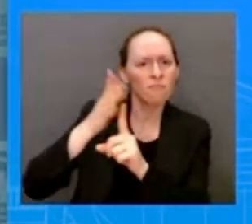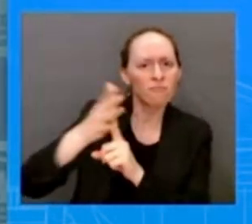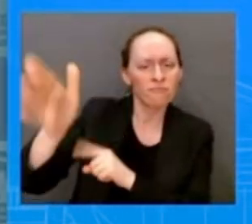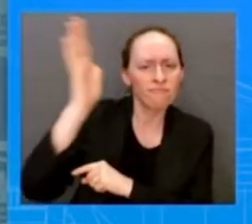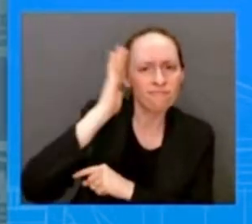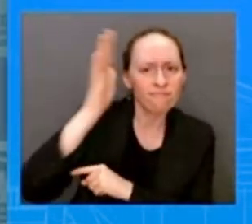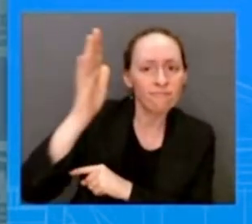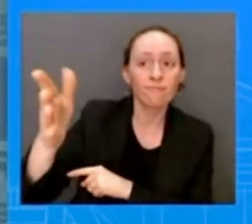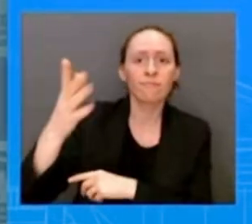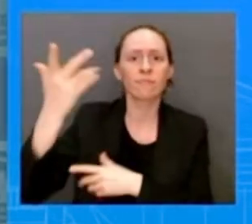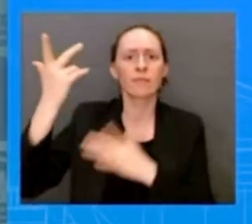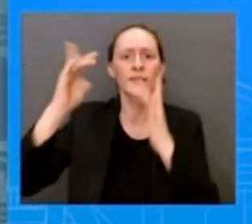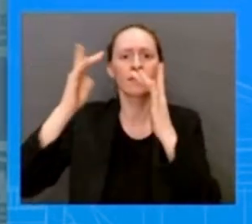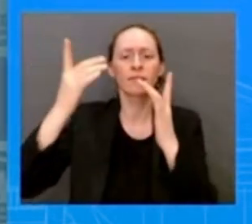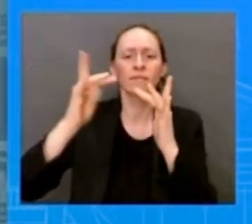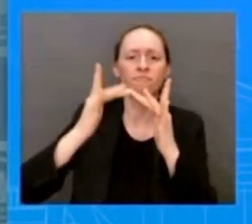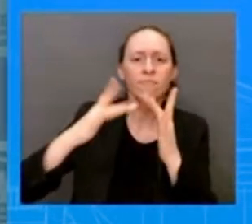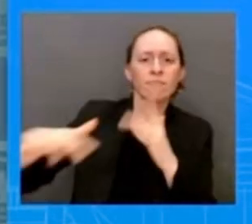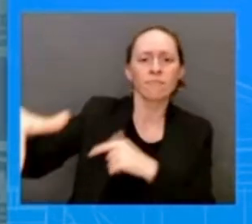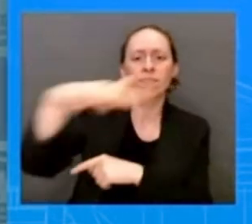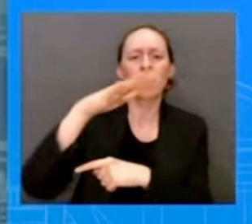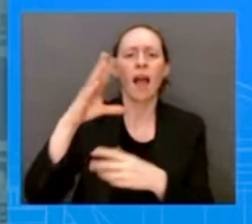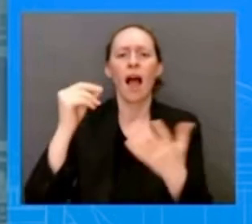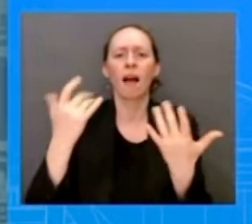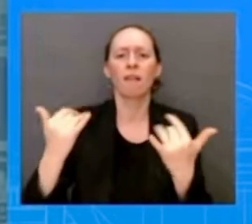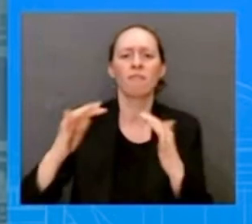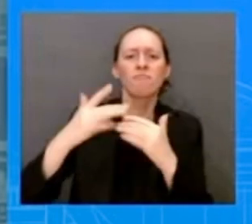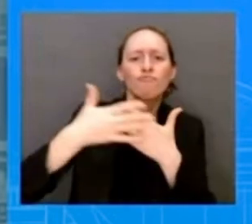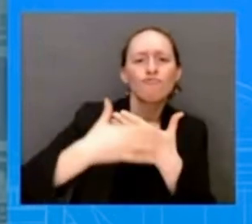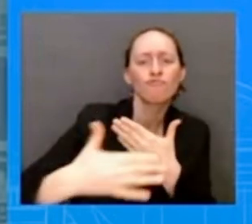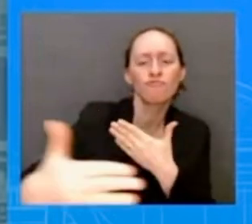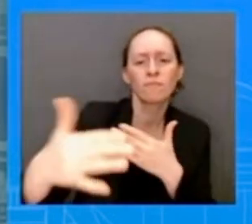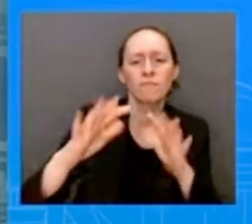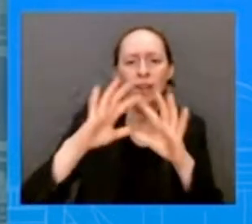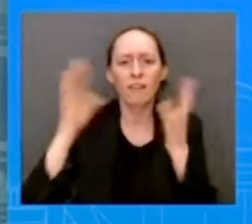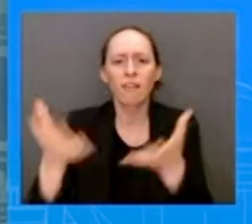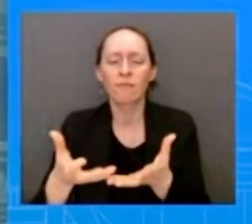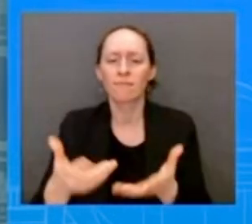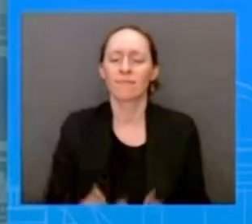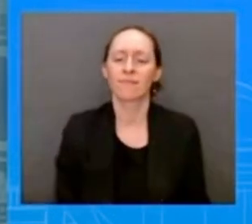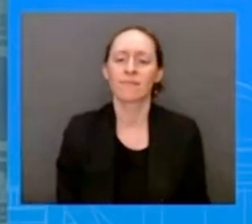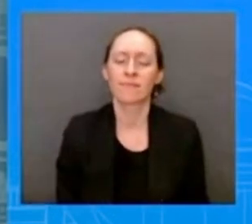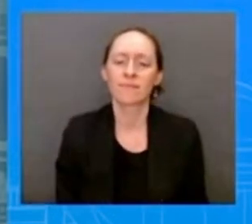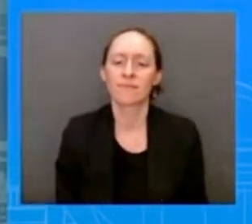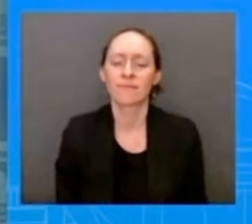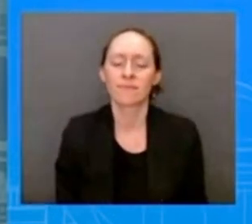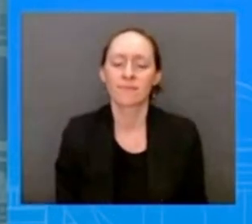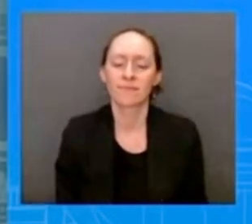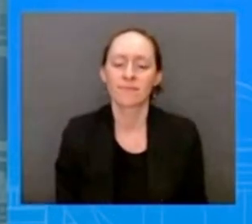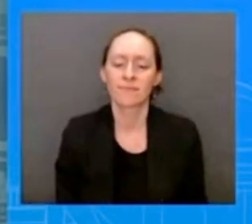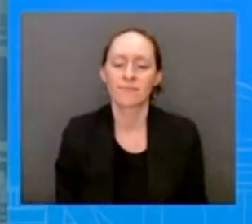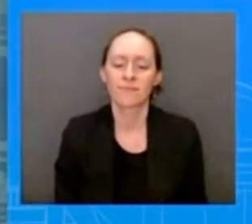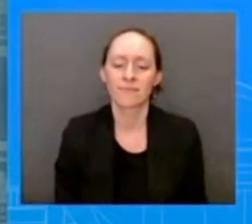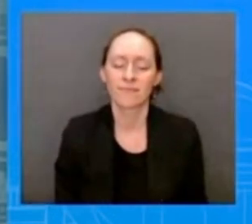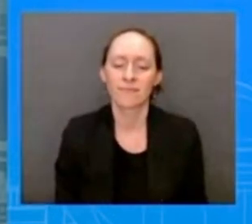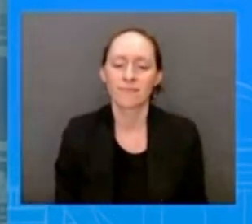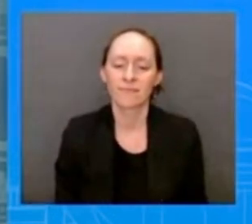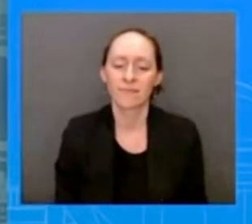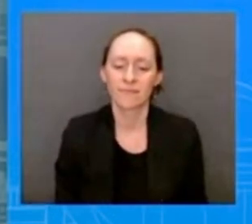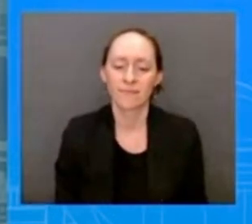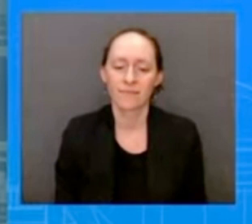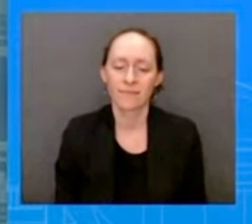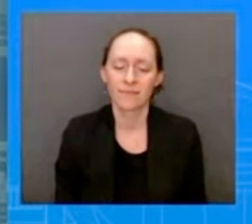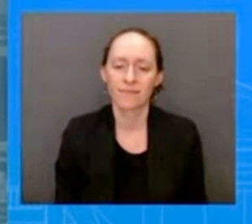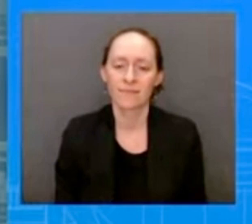the responsibility for managing cyber risk onto those who are most able to bear it. including large enterprises and the